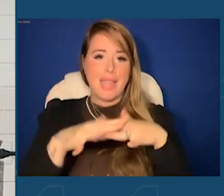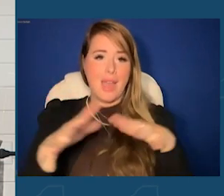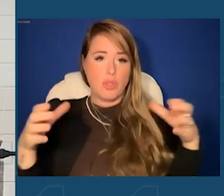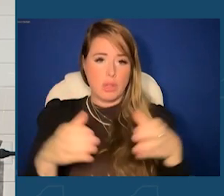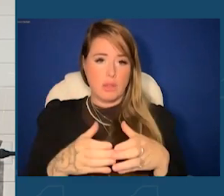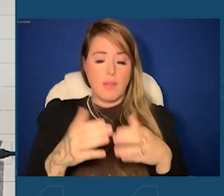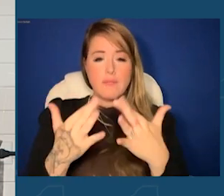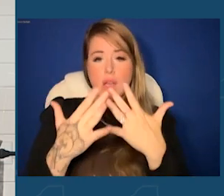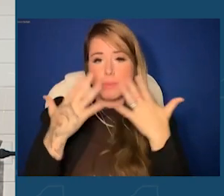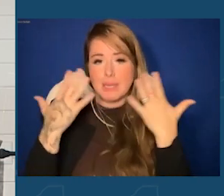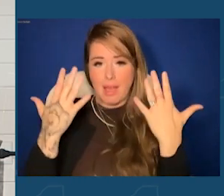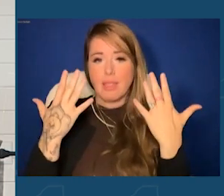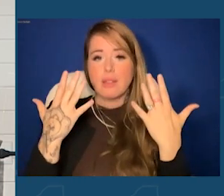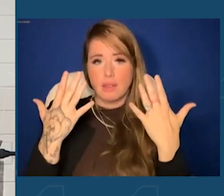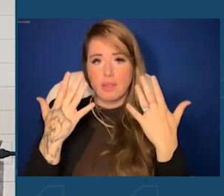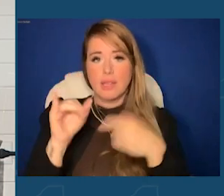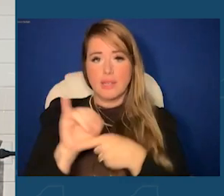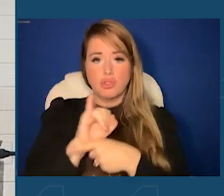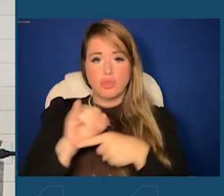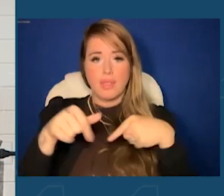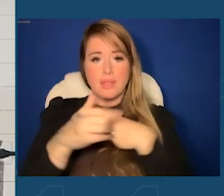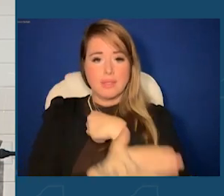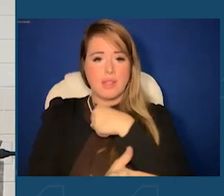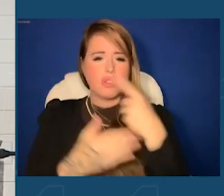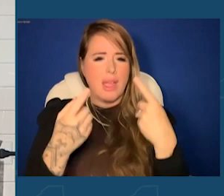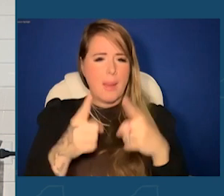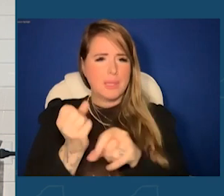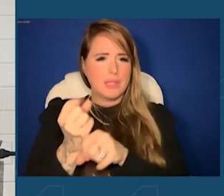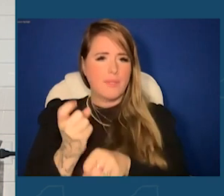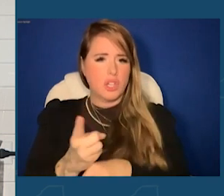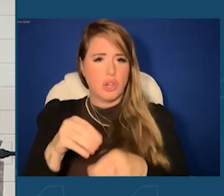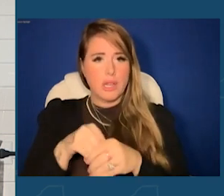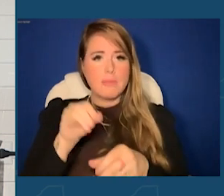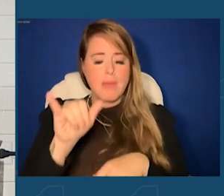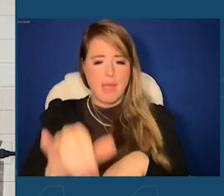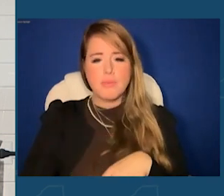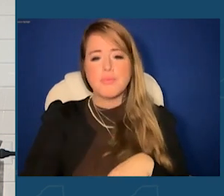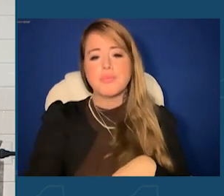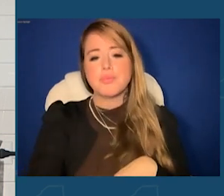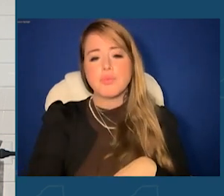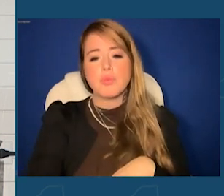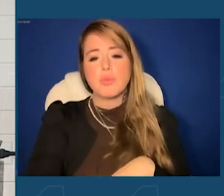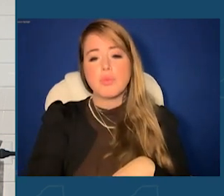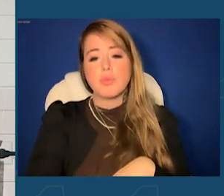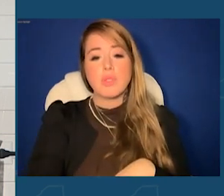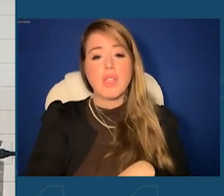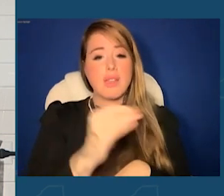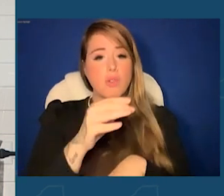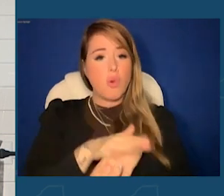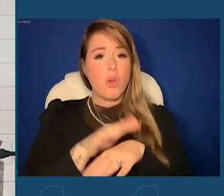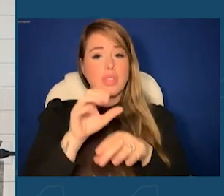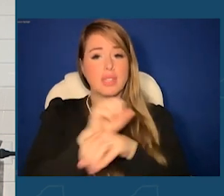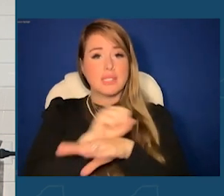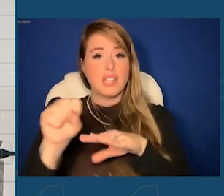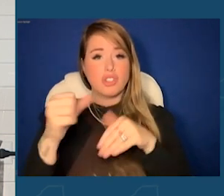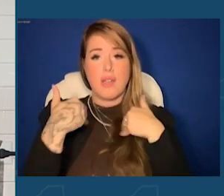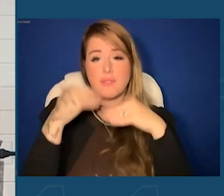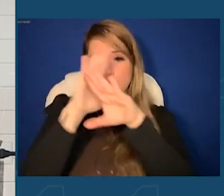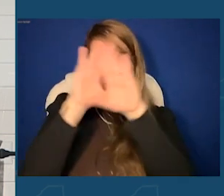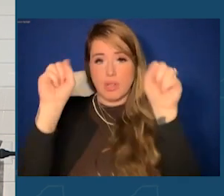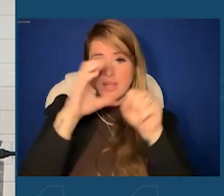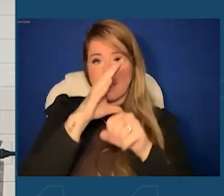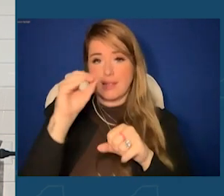hospitality industry in our country. It happens every year in May. And on the stage with me was the president and CEO of